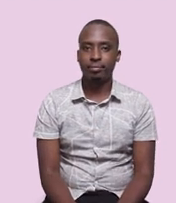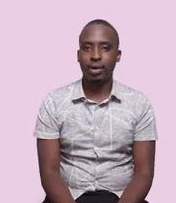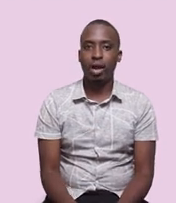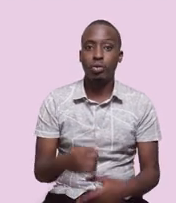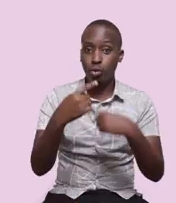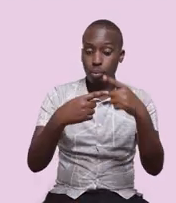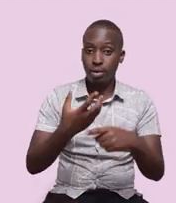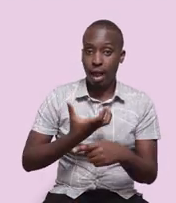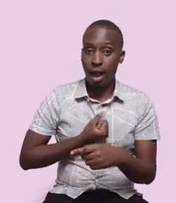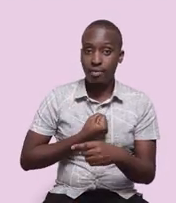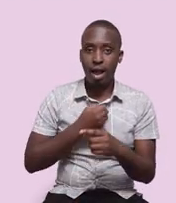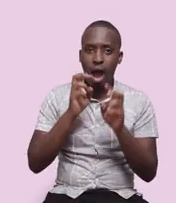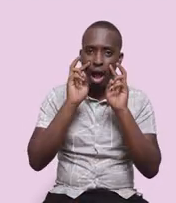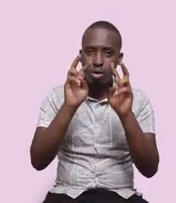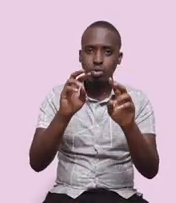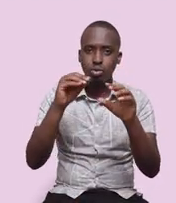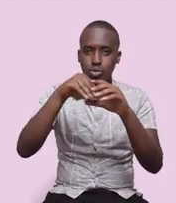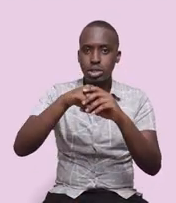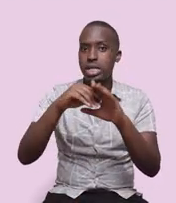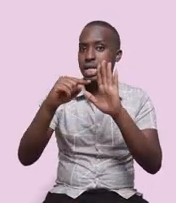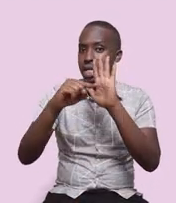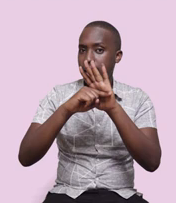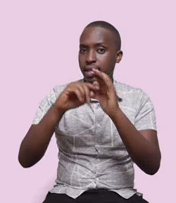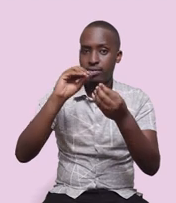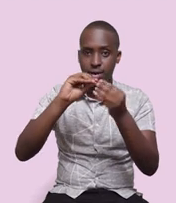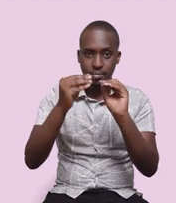Let's have a look now to negative numbers.